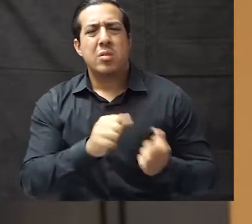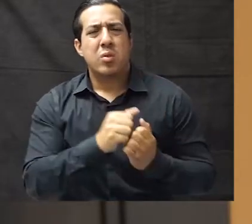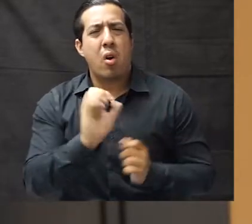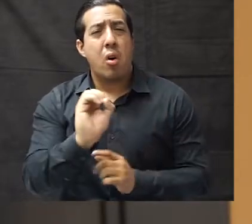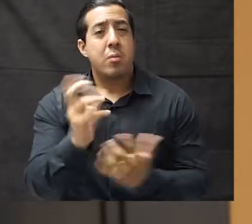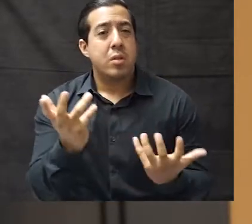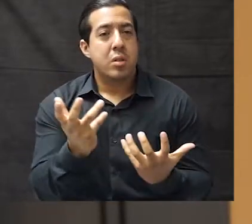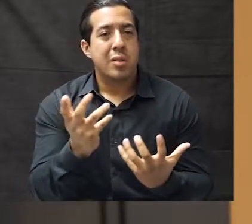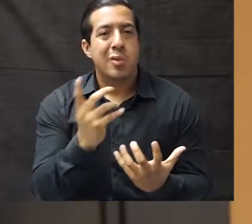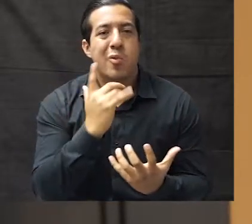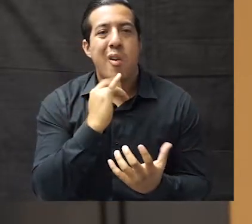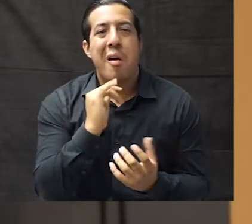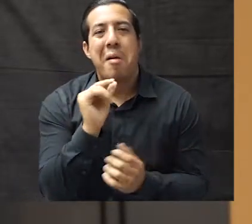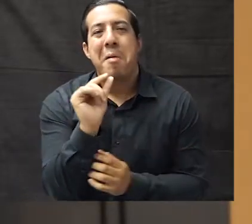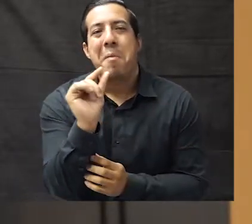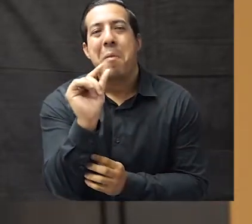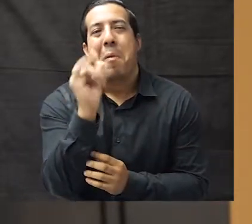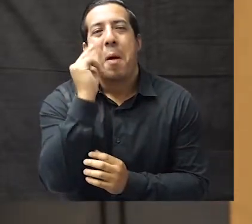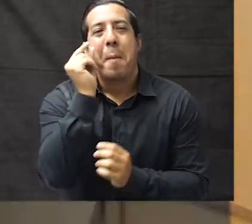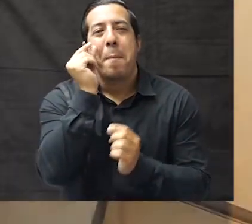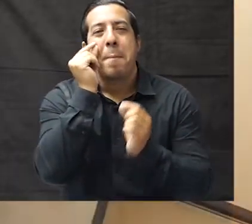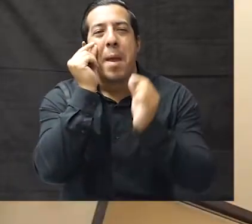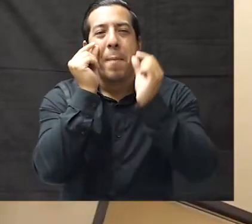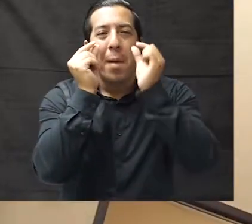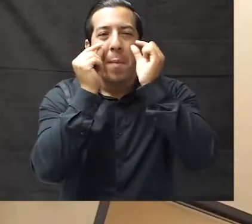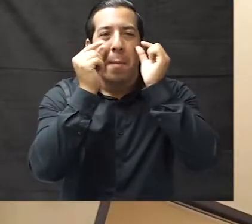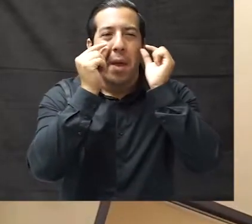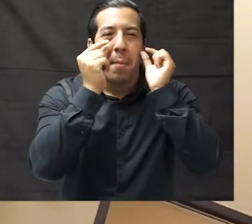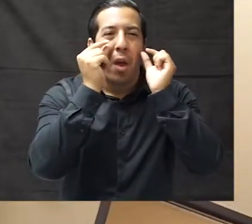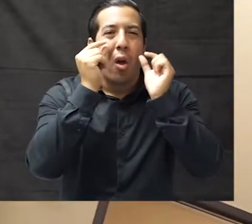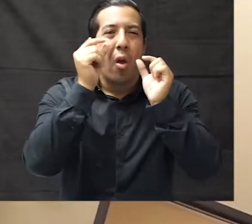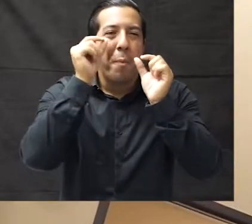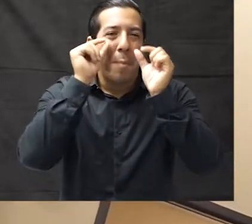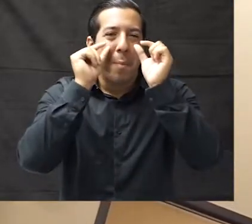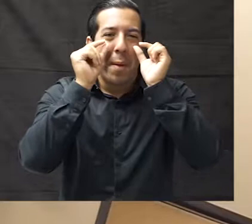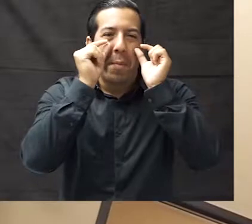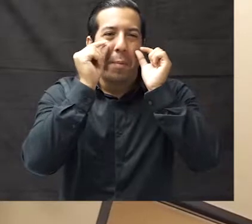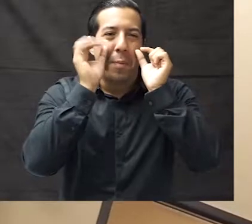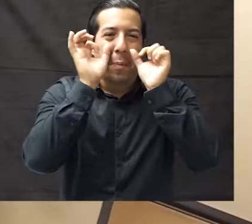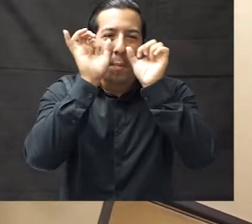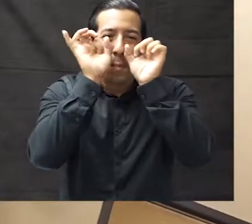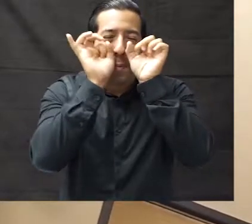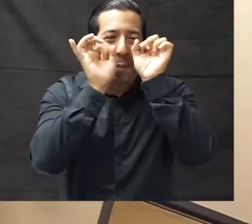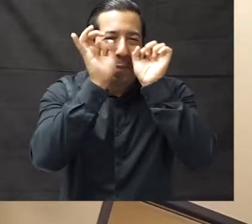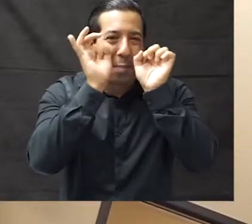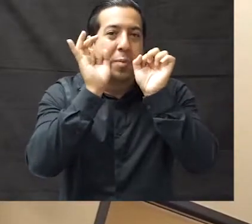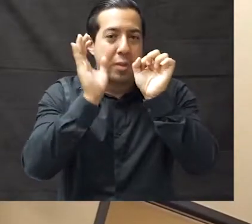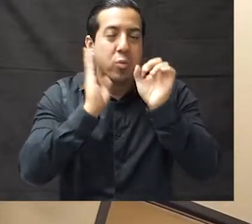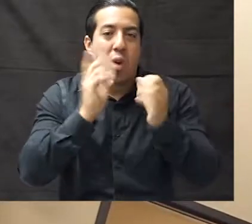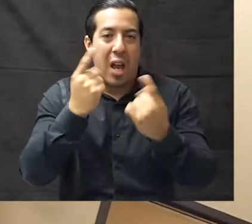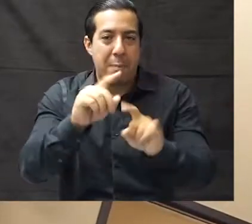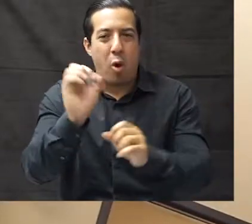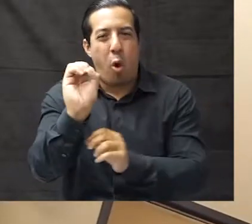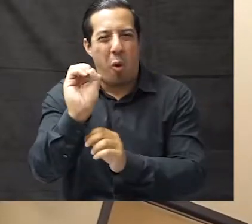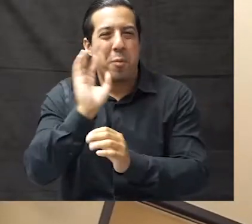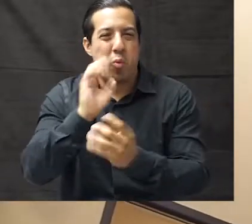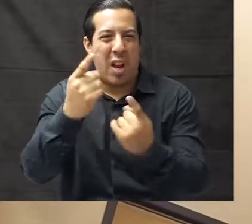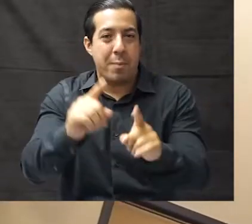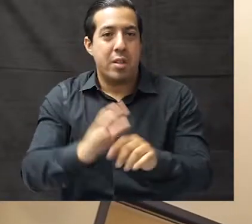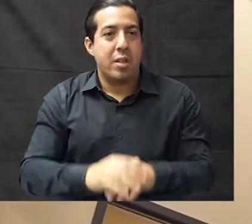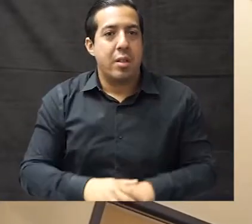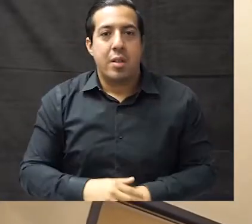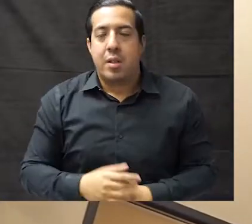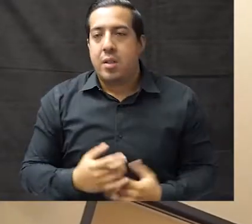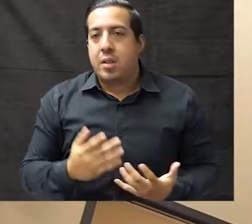that paramedics will do is what's called sternal rub. They'll rub really hard on somebody's sternum. It really hurts. And if they just don't react to that, this is something that may be going